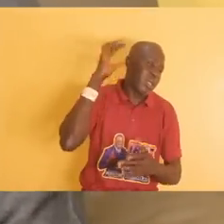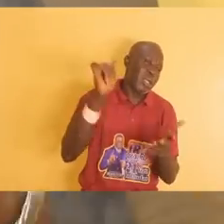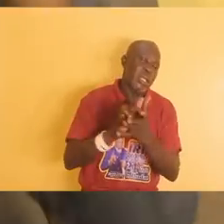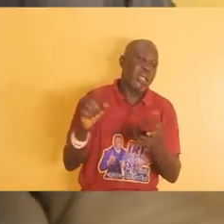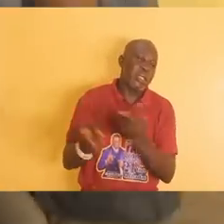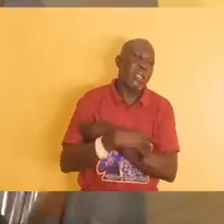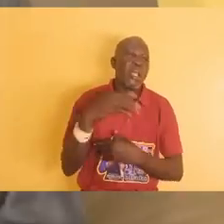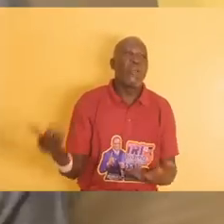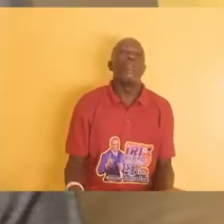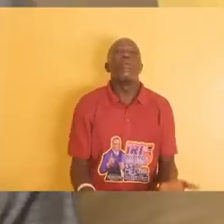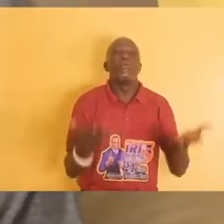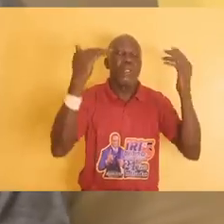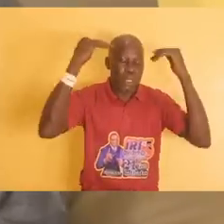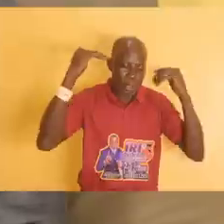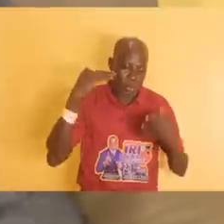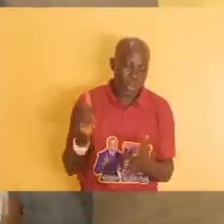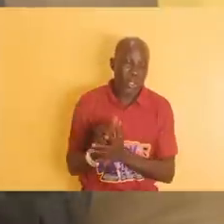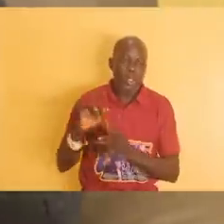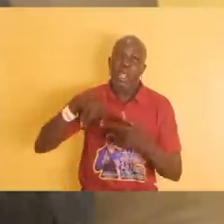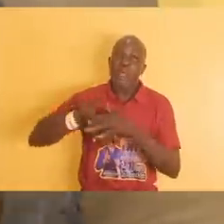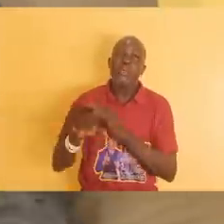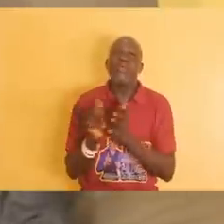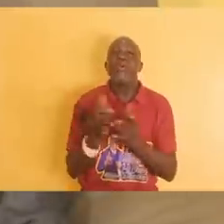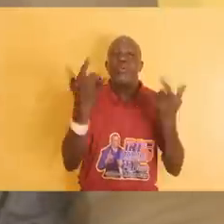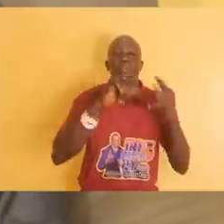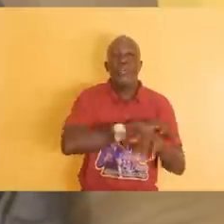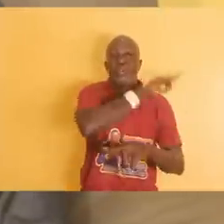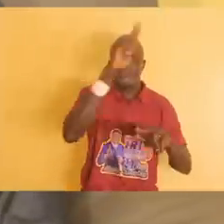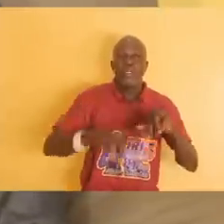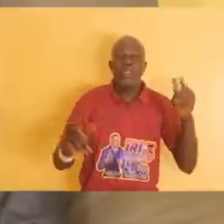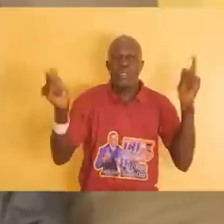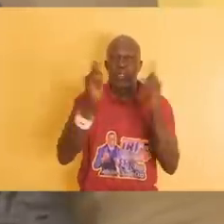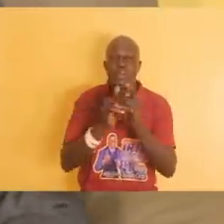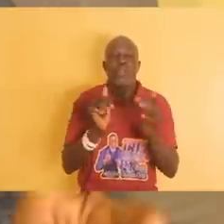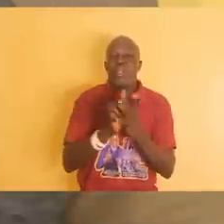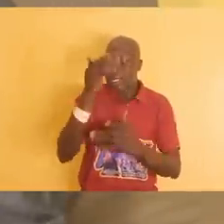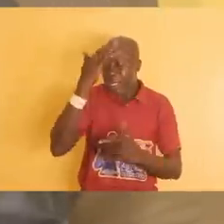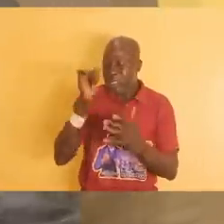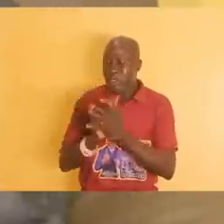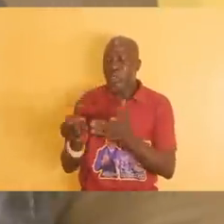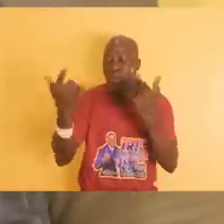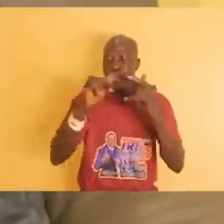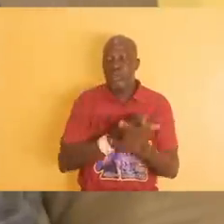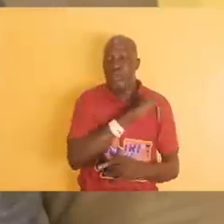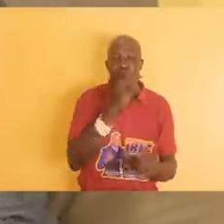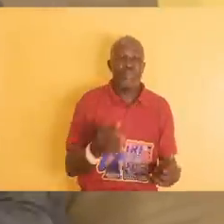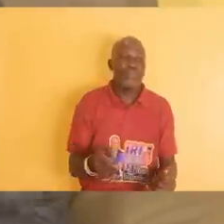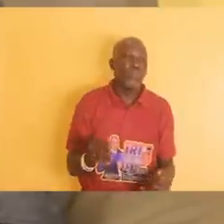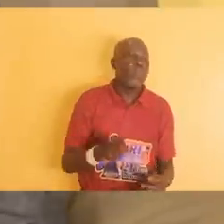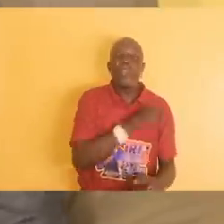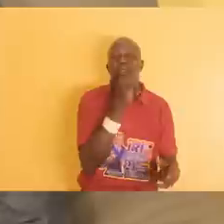that day. Oh, boy, you so okay. I elevate him. Oh, no, but that for I used to come to the family. He said, as he came, he